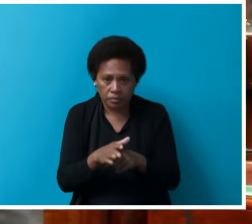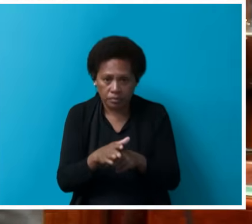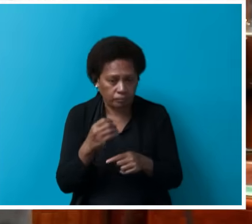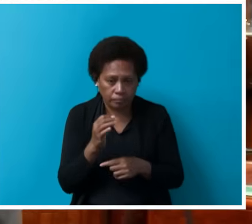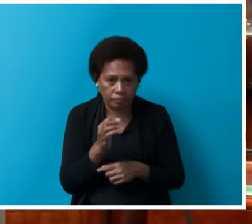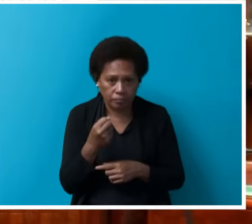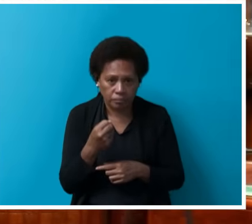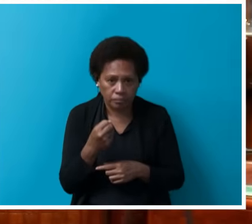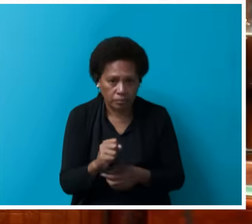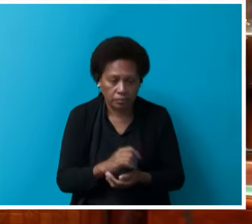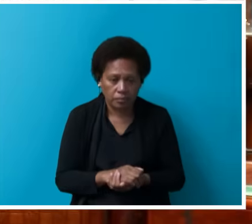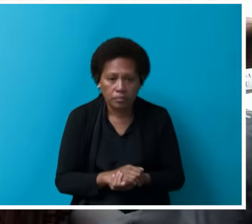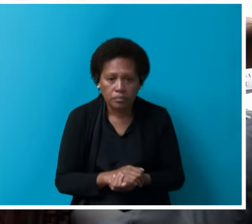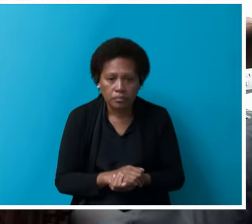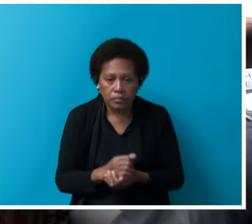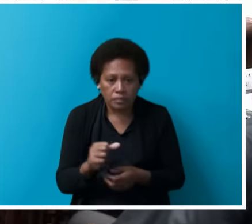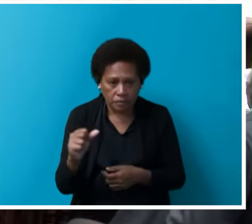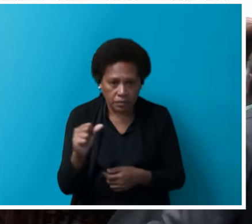Finance should apologize.